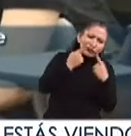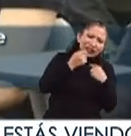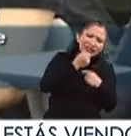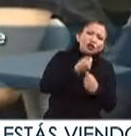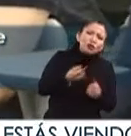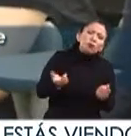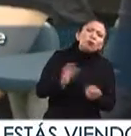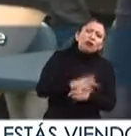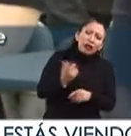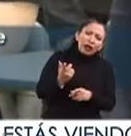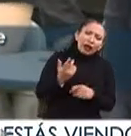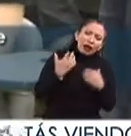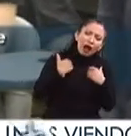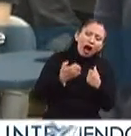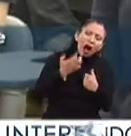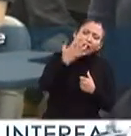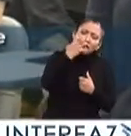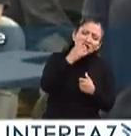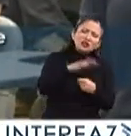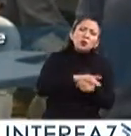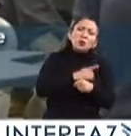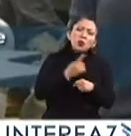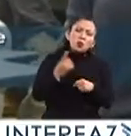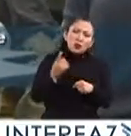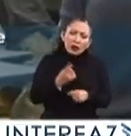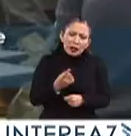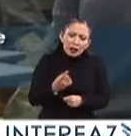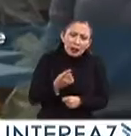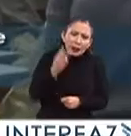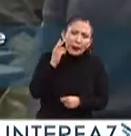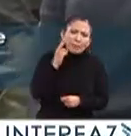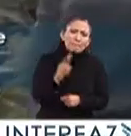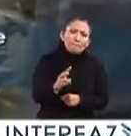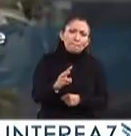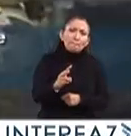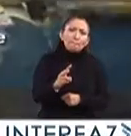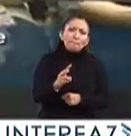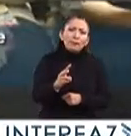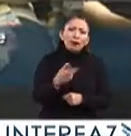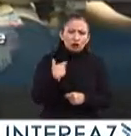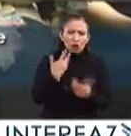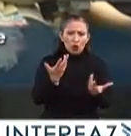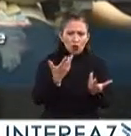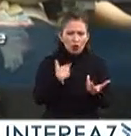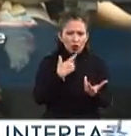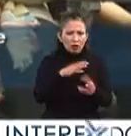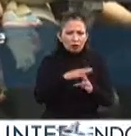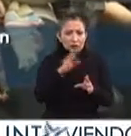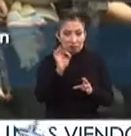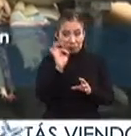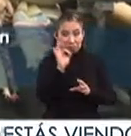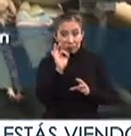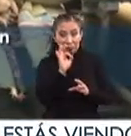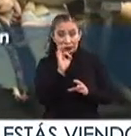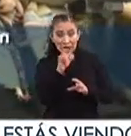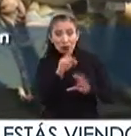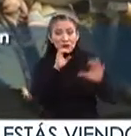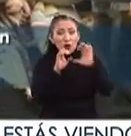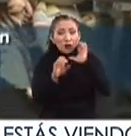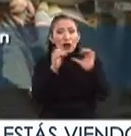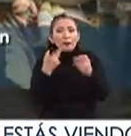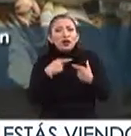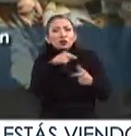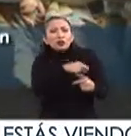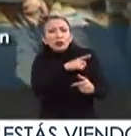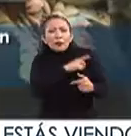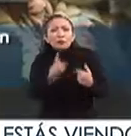child how to know where their crying is coming from, to know why they're crying, to take care of the sadness in themselves, to